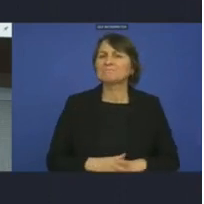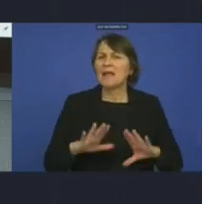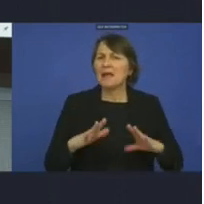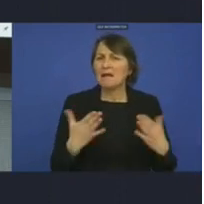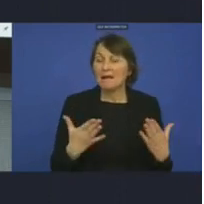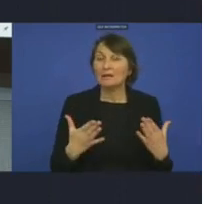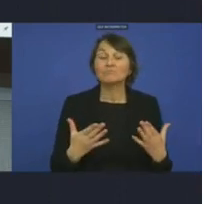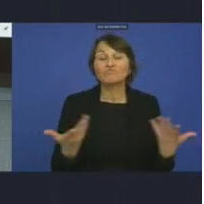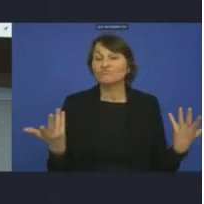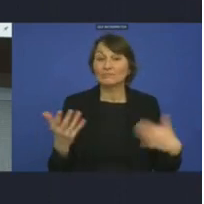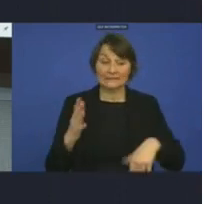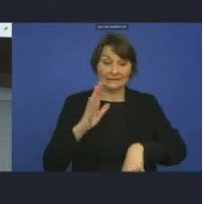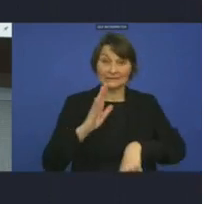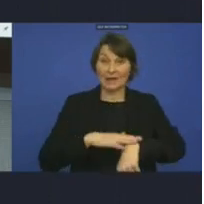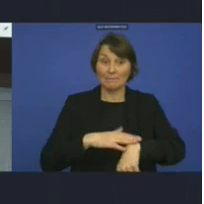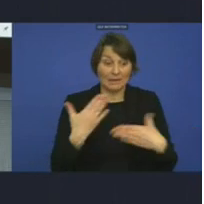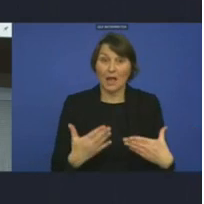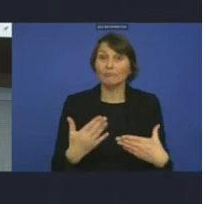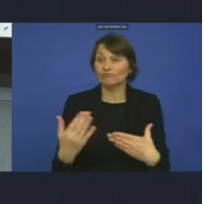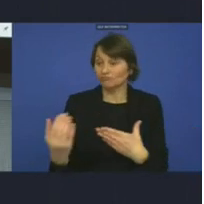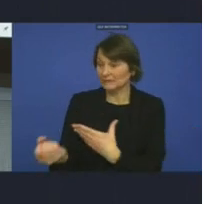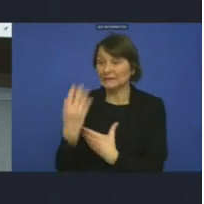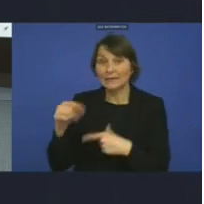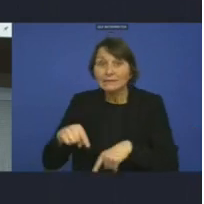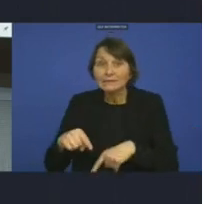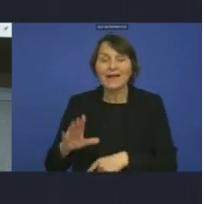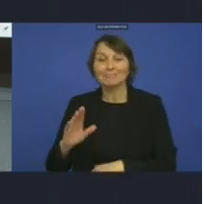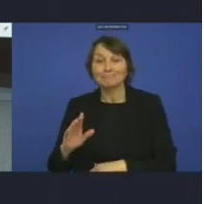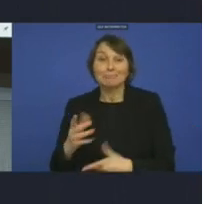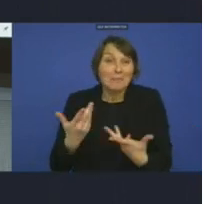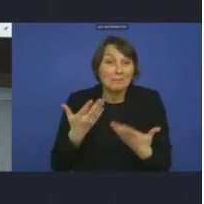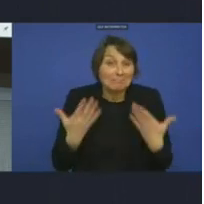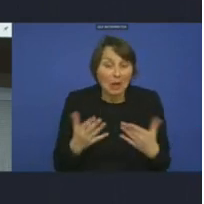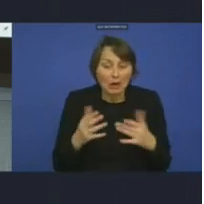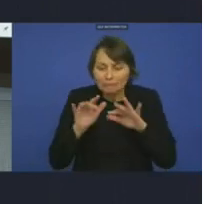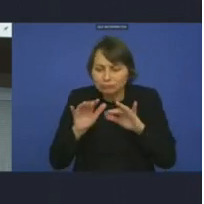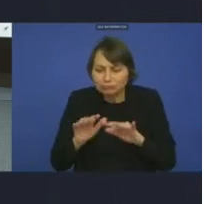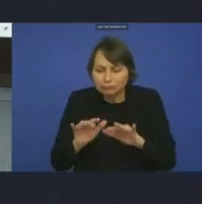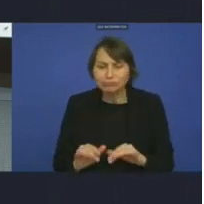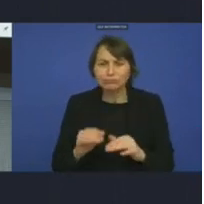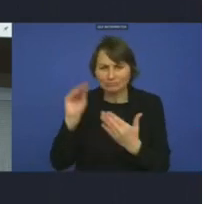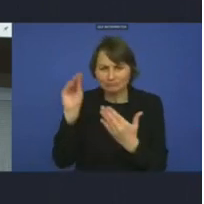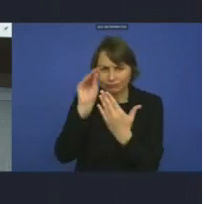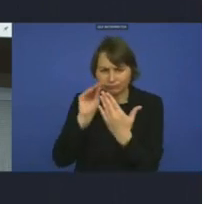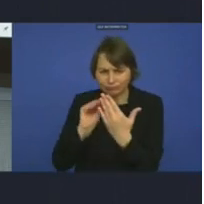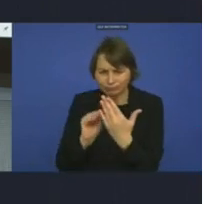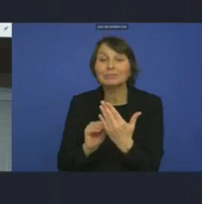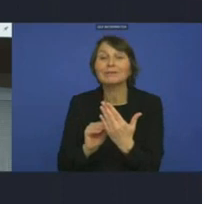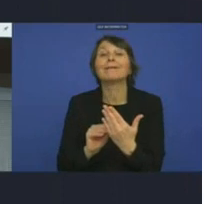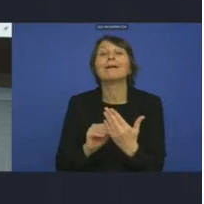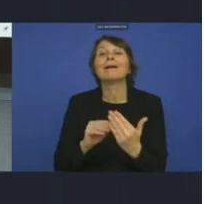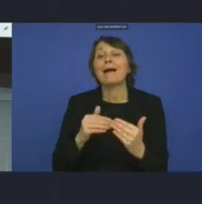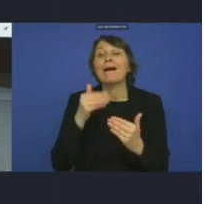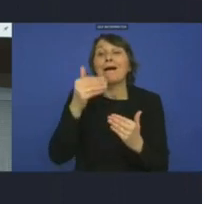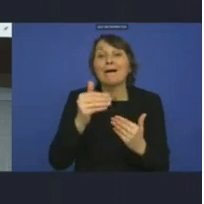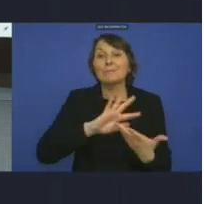and you're already starting to work on it. And then with Erasmus Plus, you can get it a step farther or send a